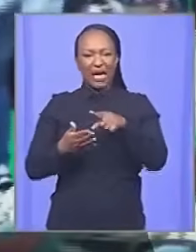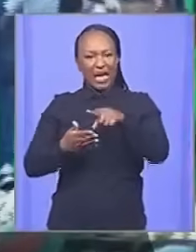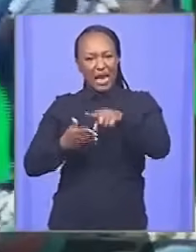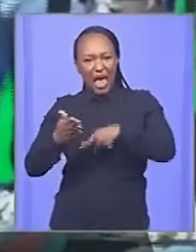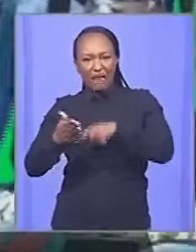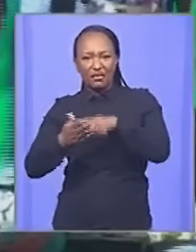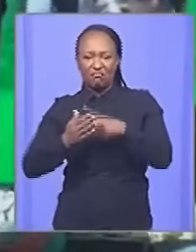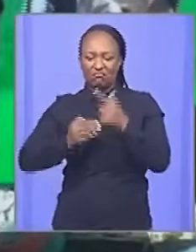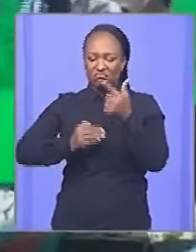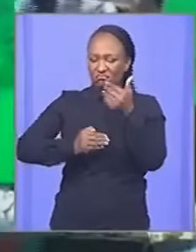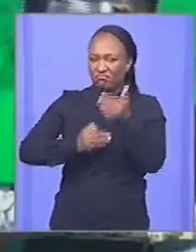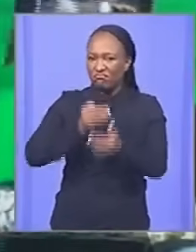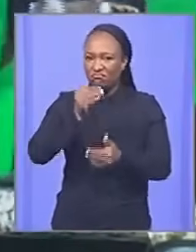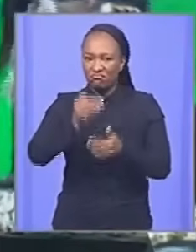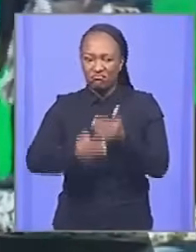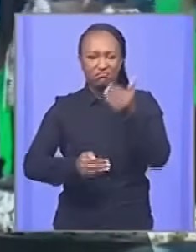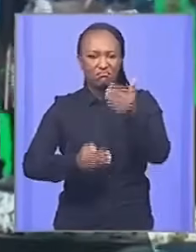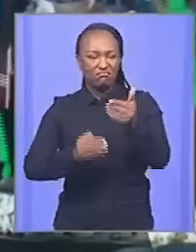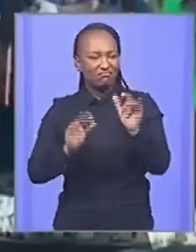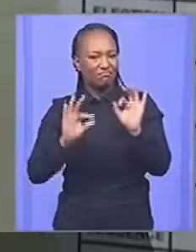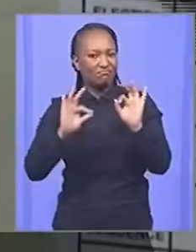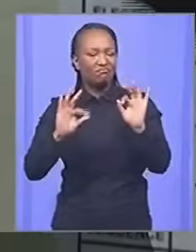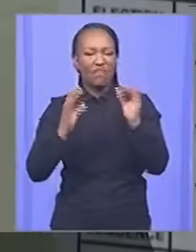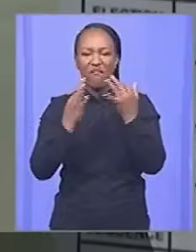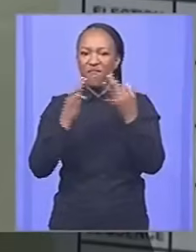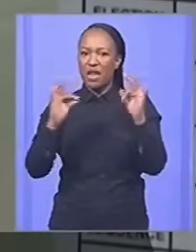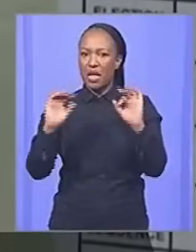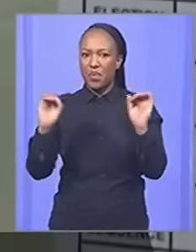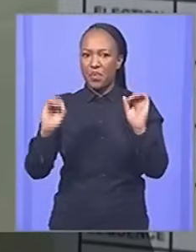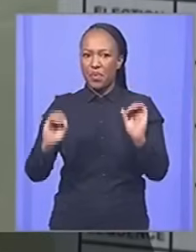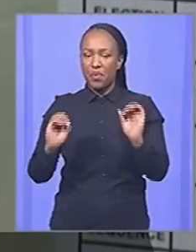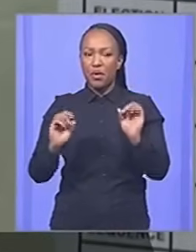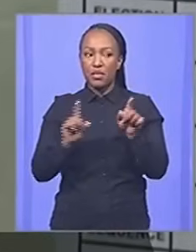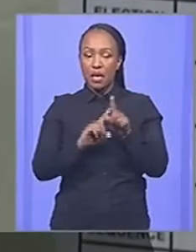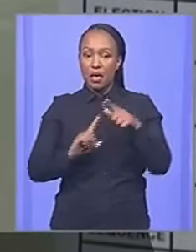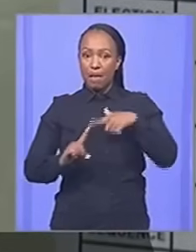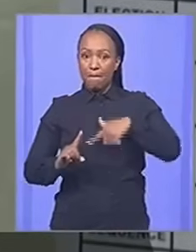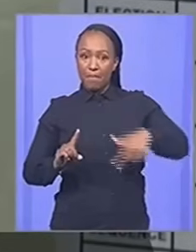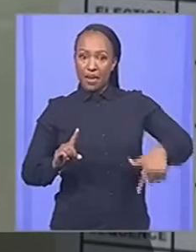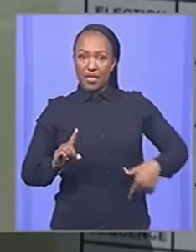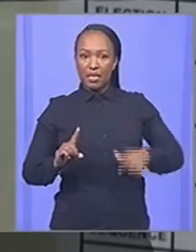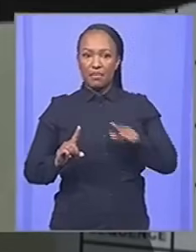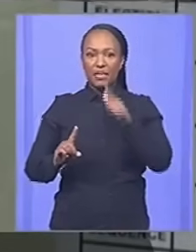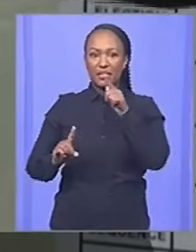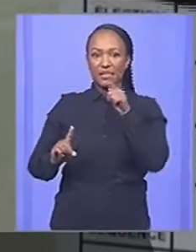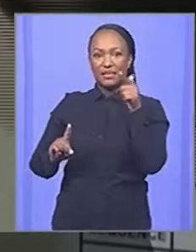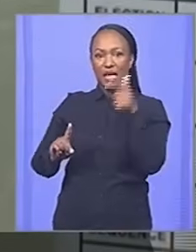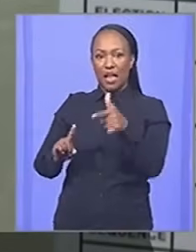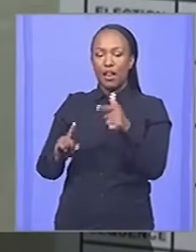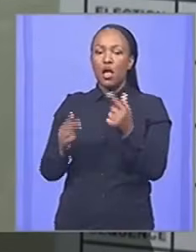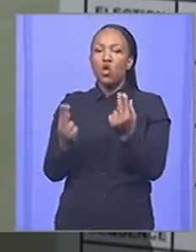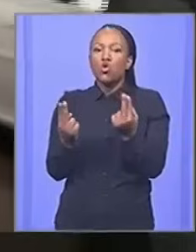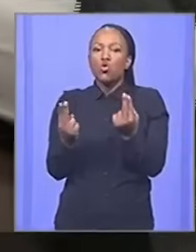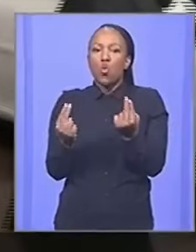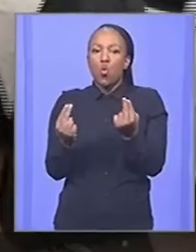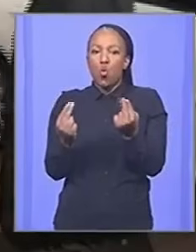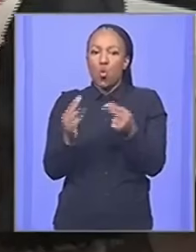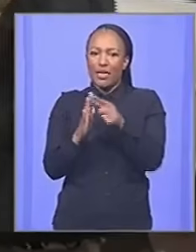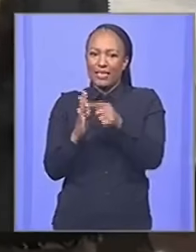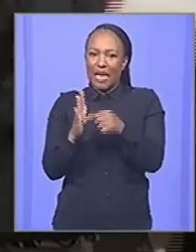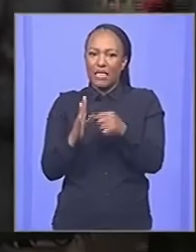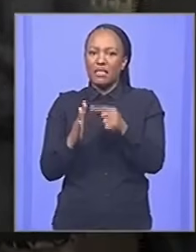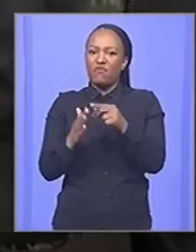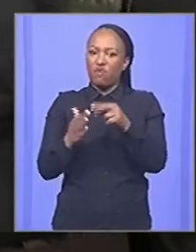o nyaka gape magareng ga tše dingwe go dira taelo ya gore mopresidente a tsebiše letšatši kgwedi le leswa la dikgetho. Ka dingwalong